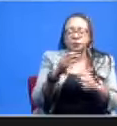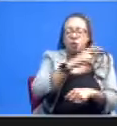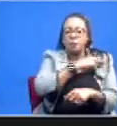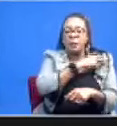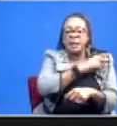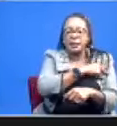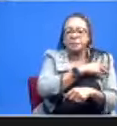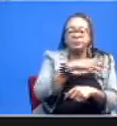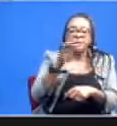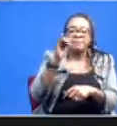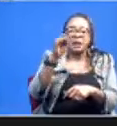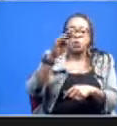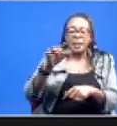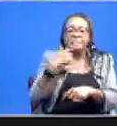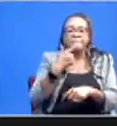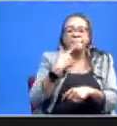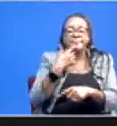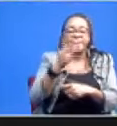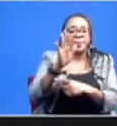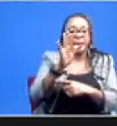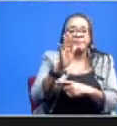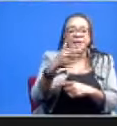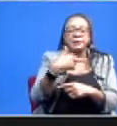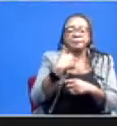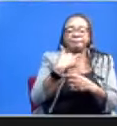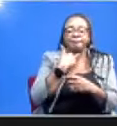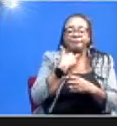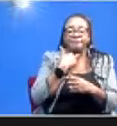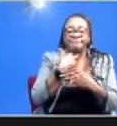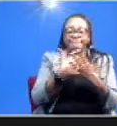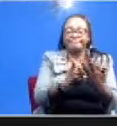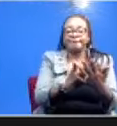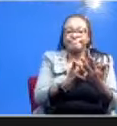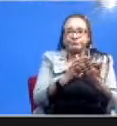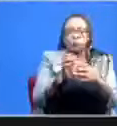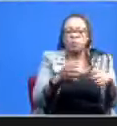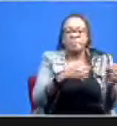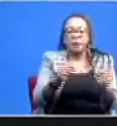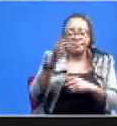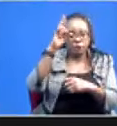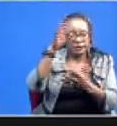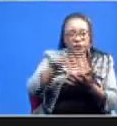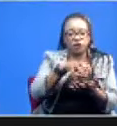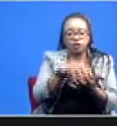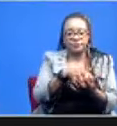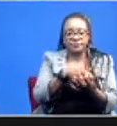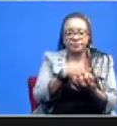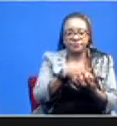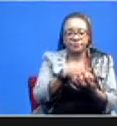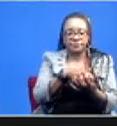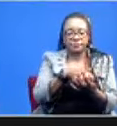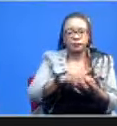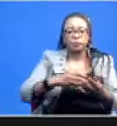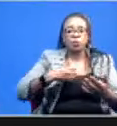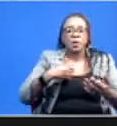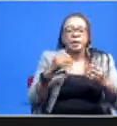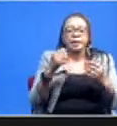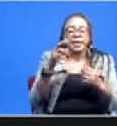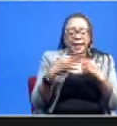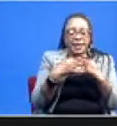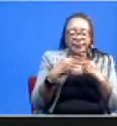Emmanuel Kiplagat, who said that they are being held at the Homabay Police Station. Managed to arrest eight